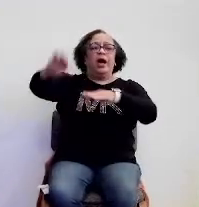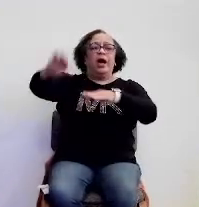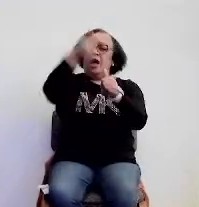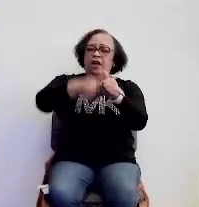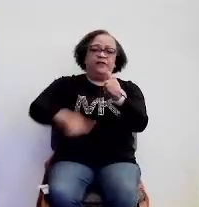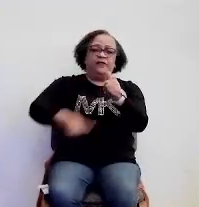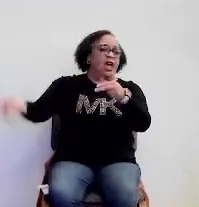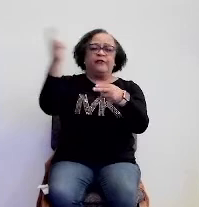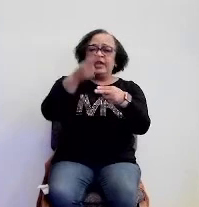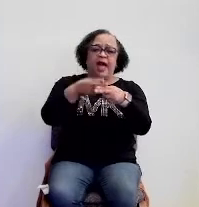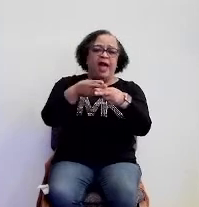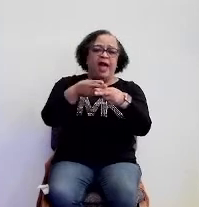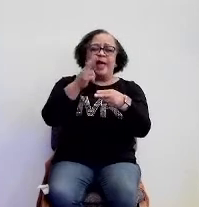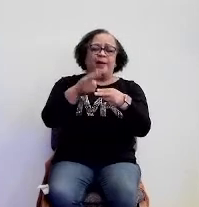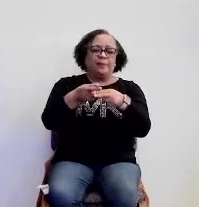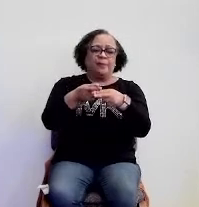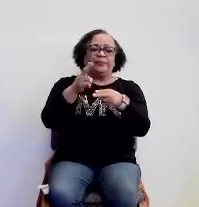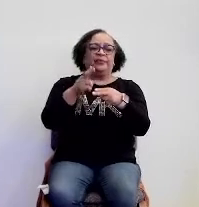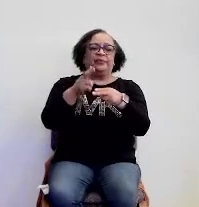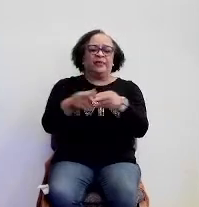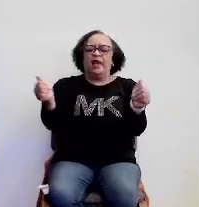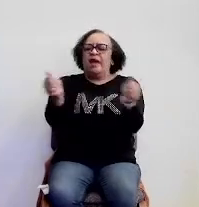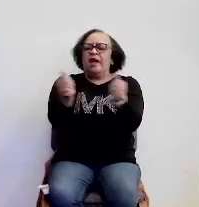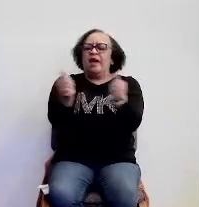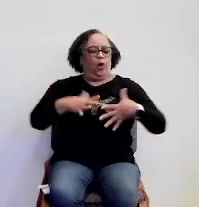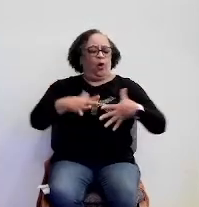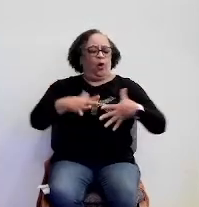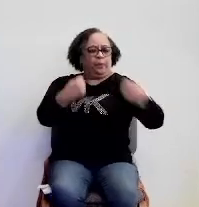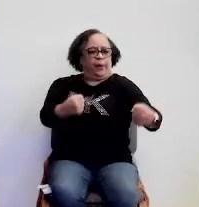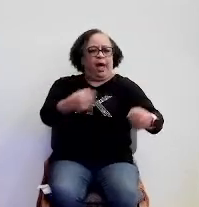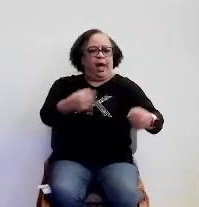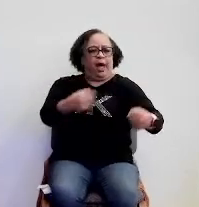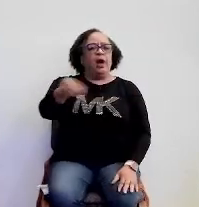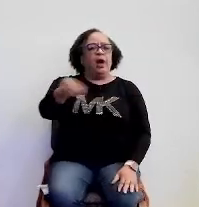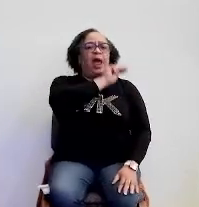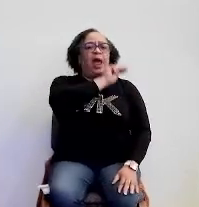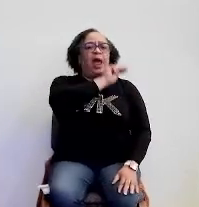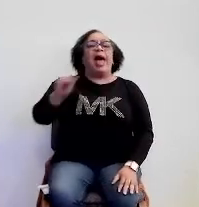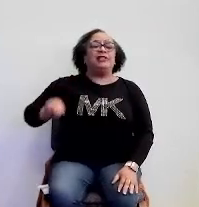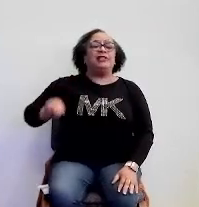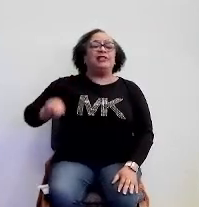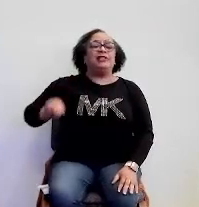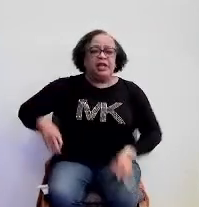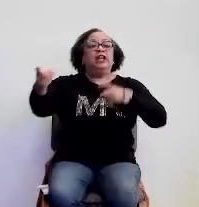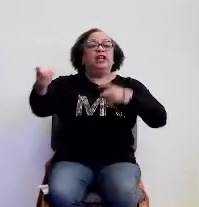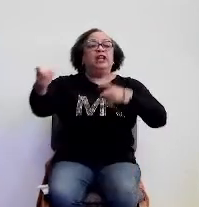reign above. With power and majesty,